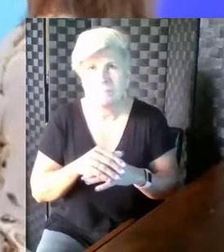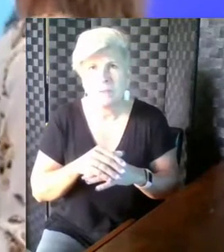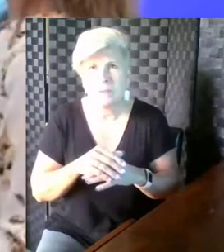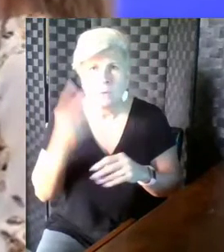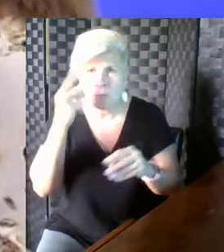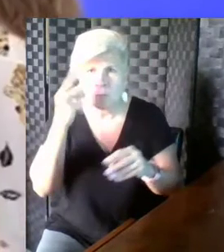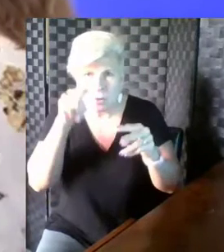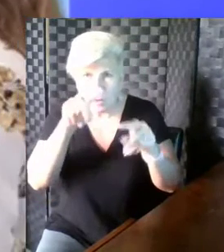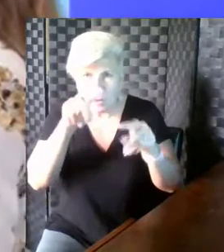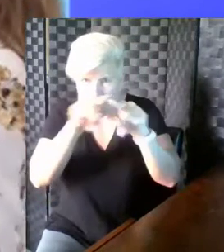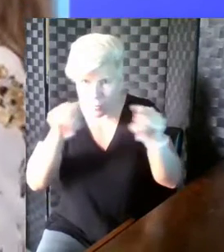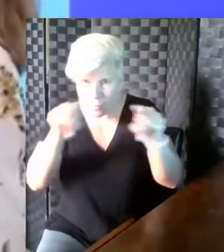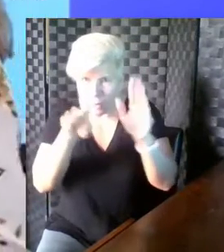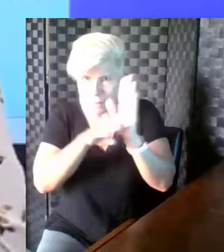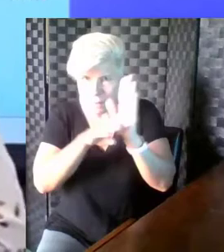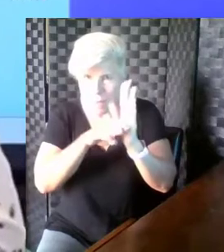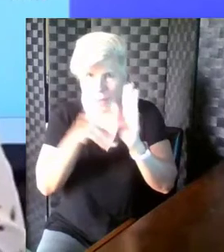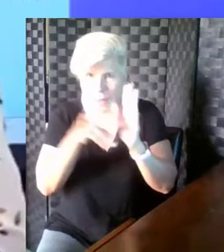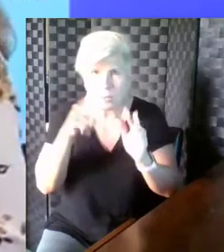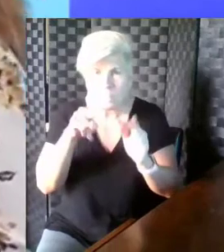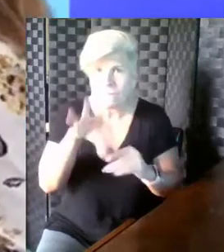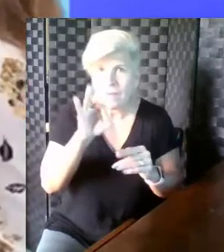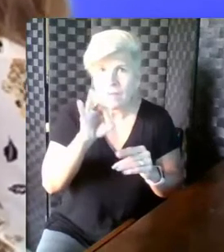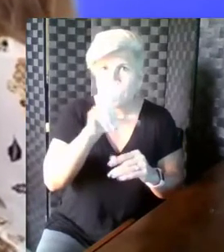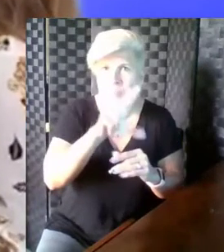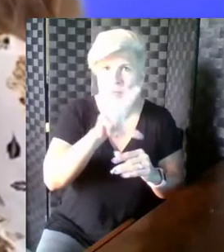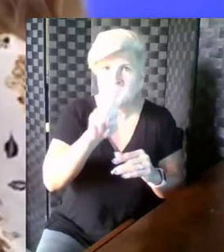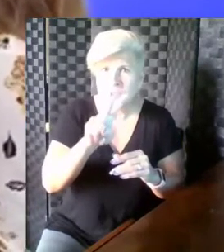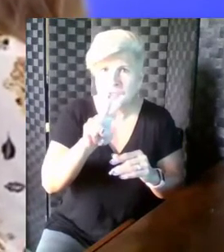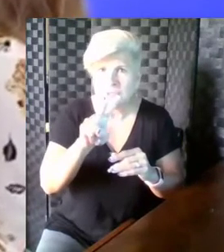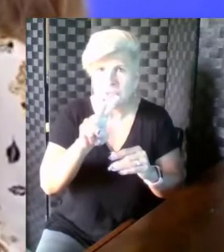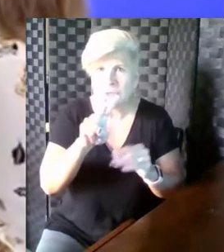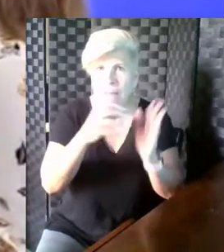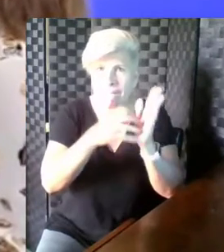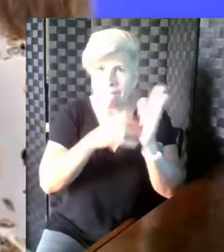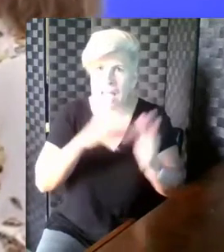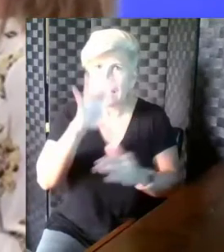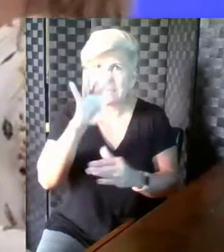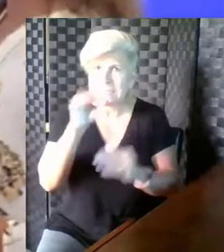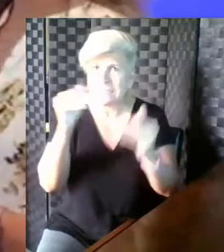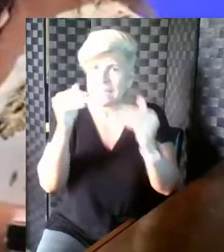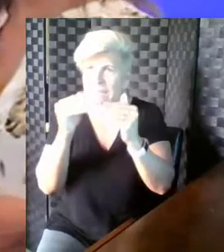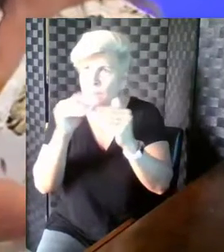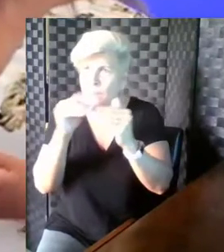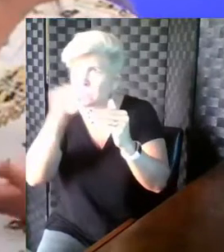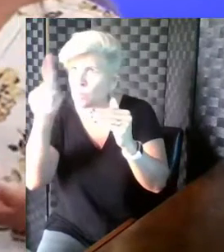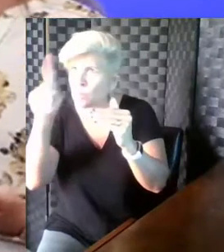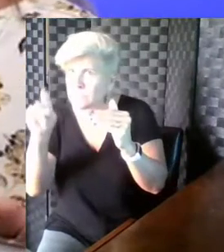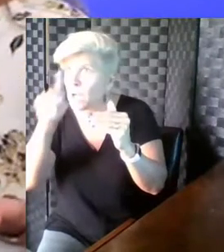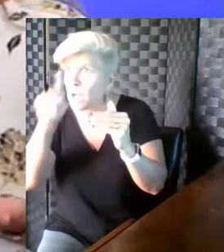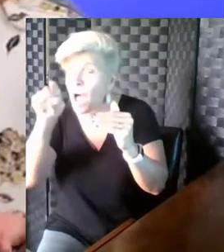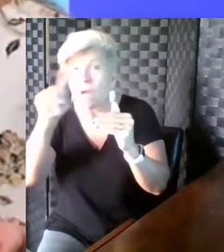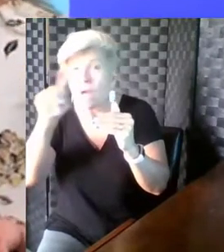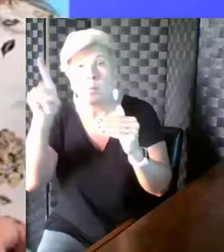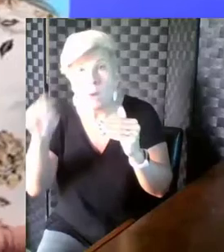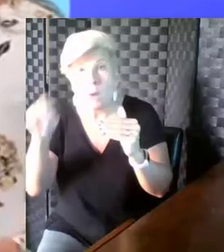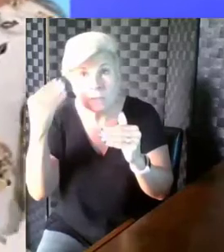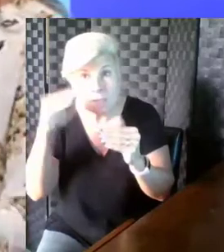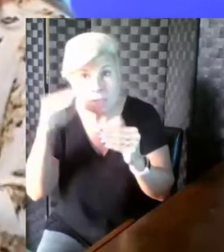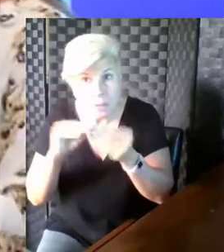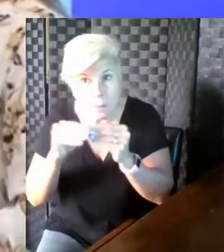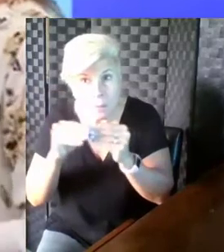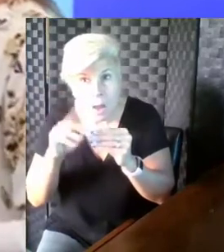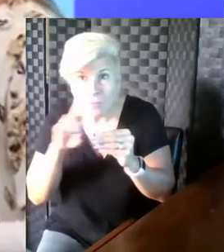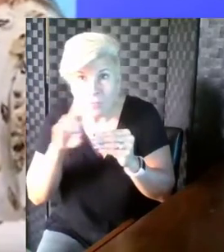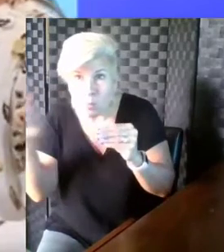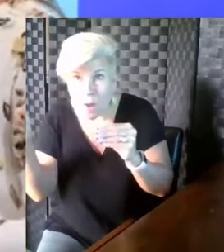come all the way down here and look what I found. I noticed that in this equation, my question mark or my unknown number